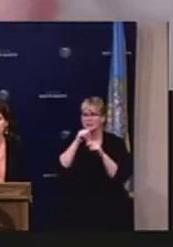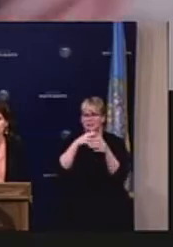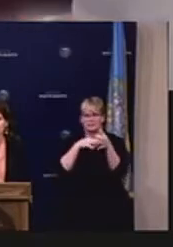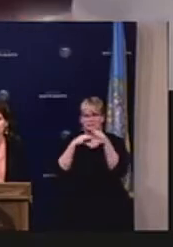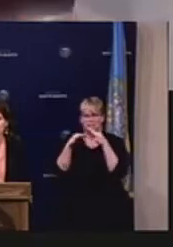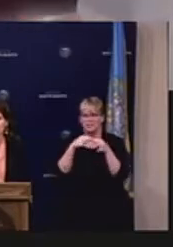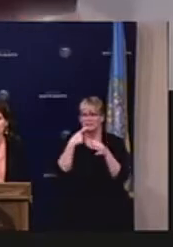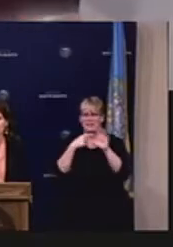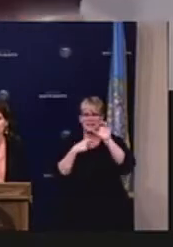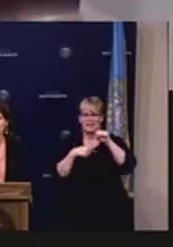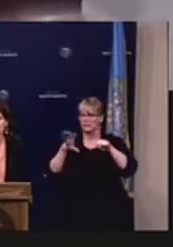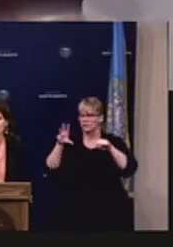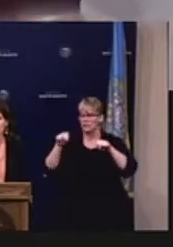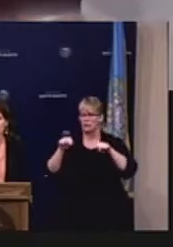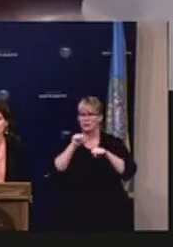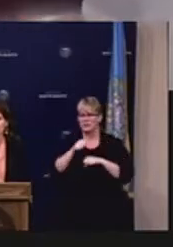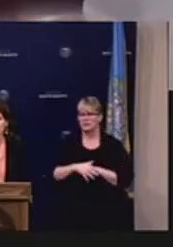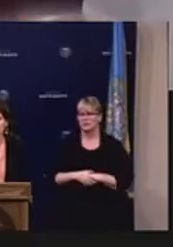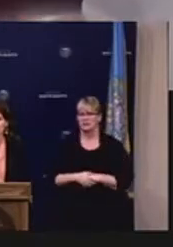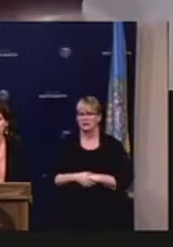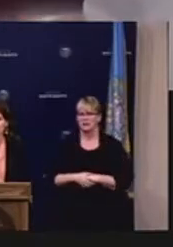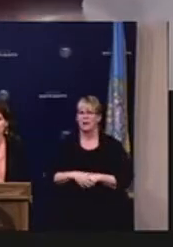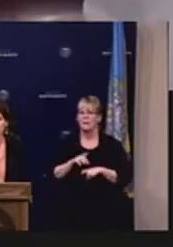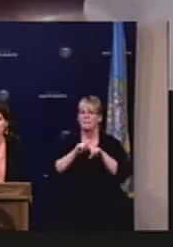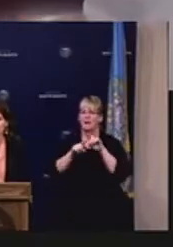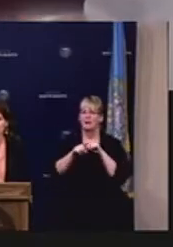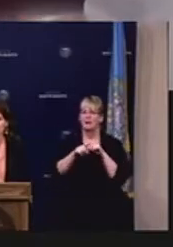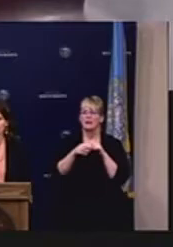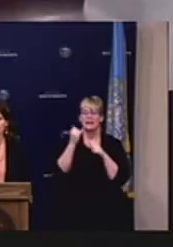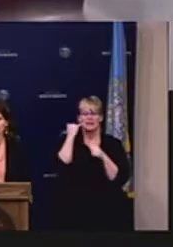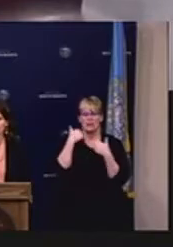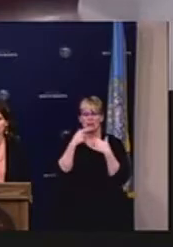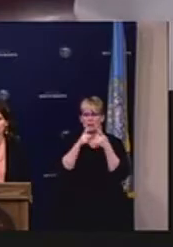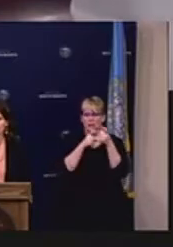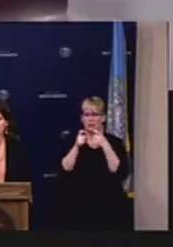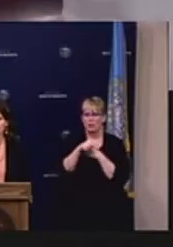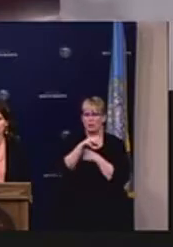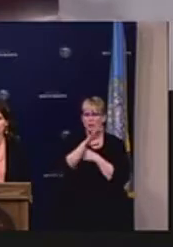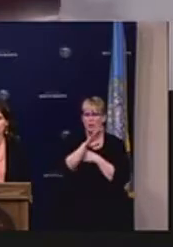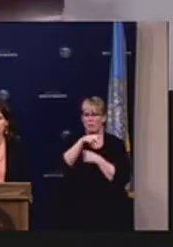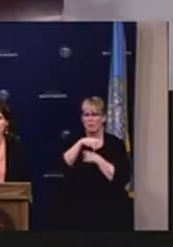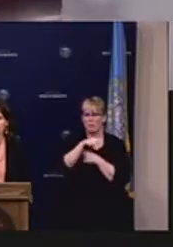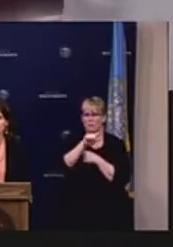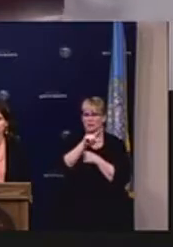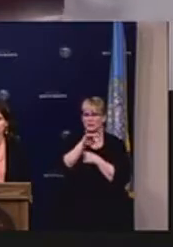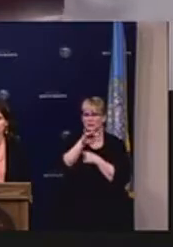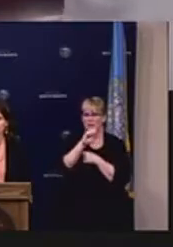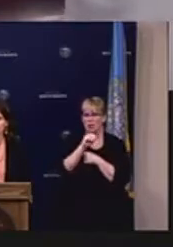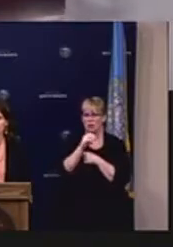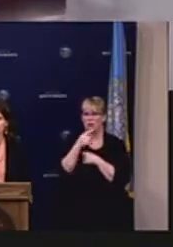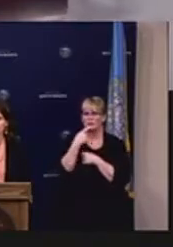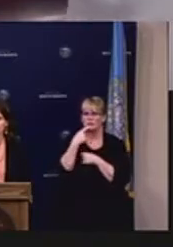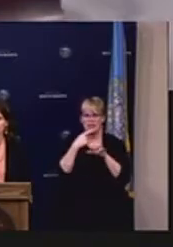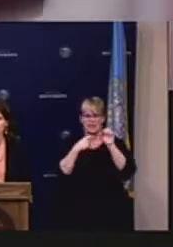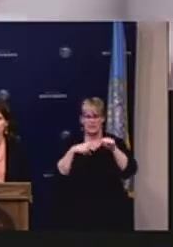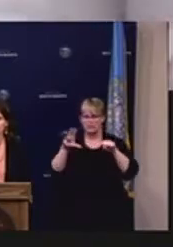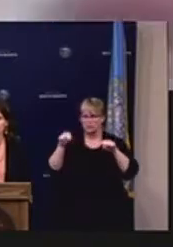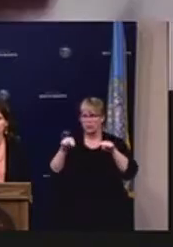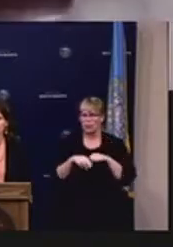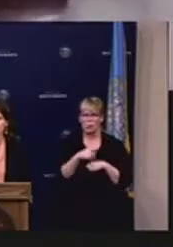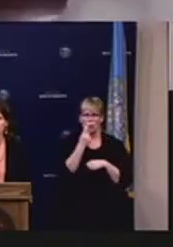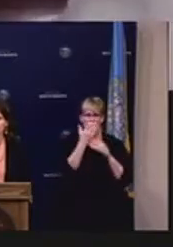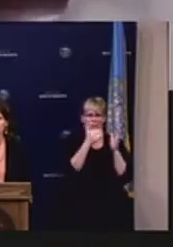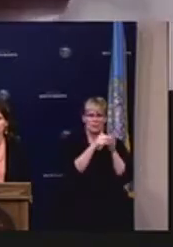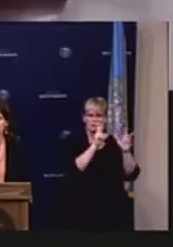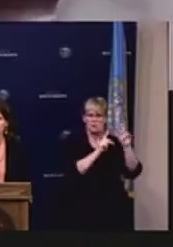no. A randomized placebo-controlled trial is a definitive yes, no. We'll give 1,000 people a placebo.